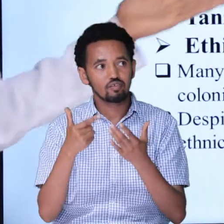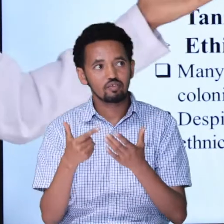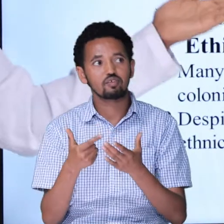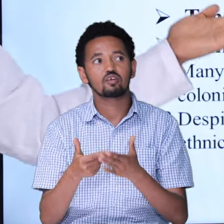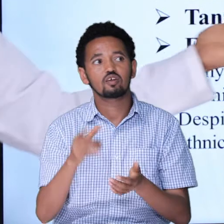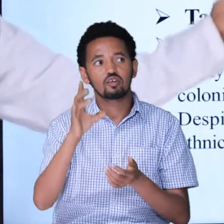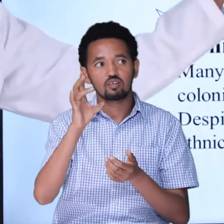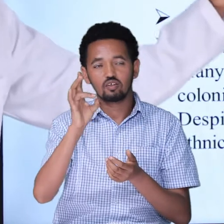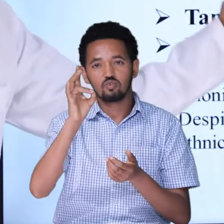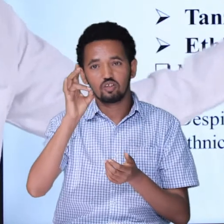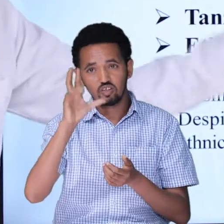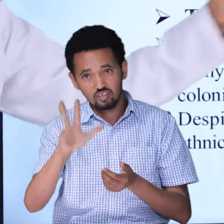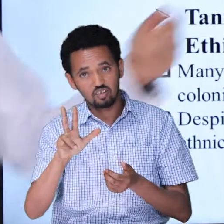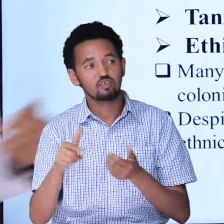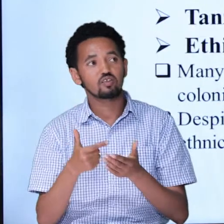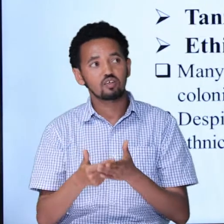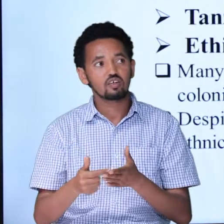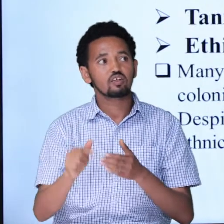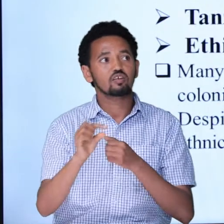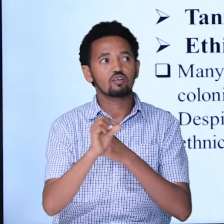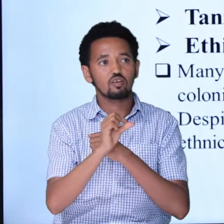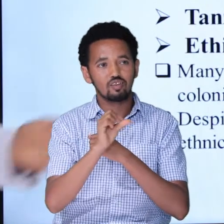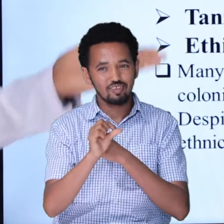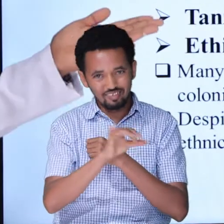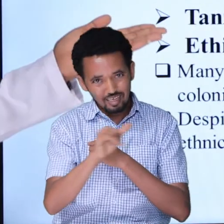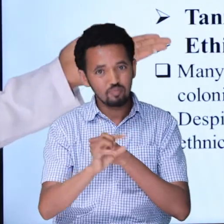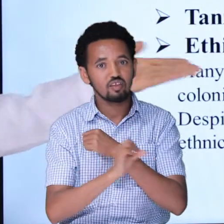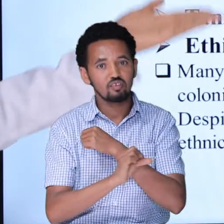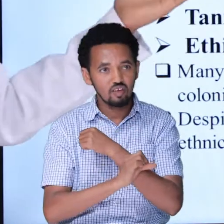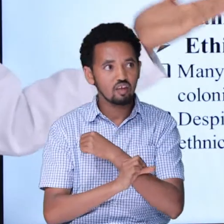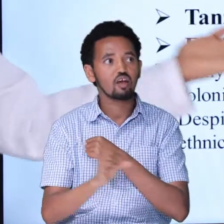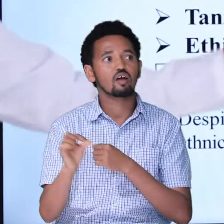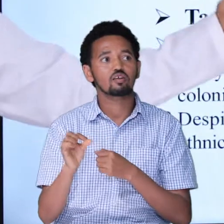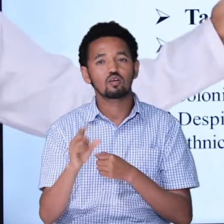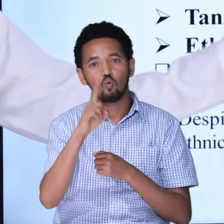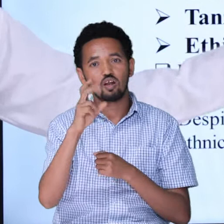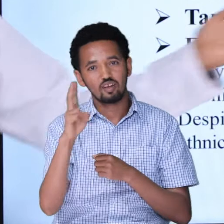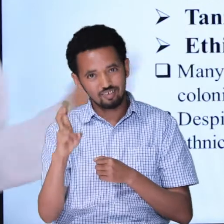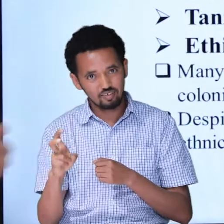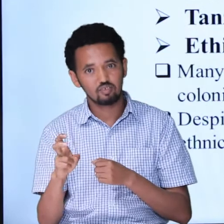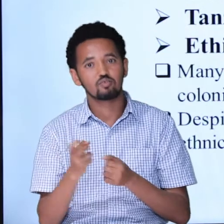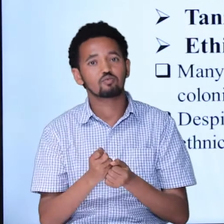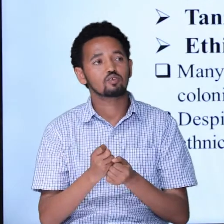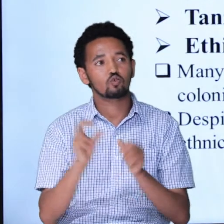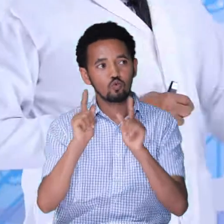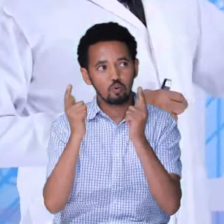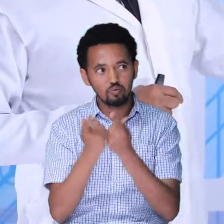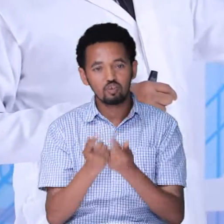Tanzania, more than 100 ethnic groups. Ethiopia, more than 75 ethnic